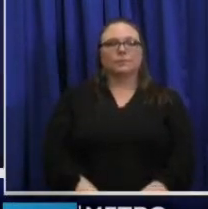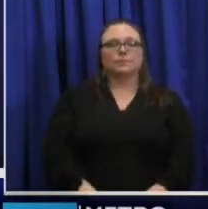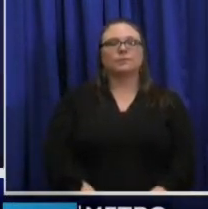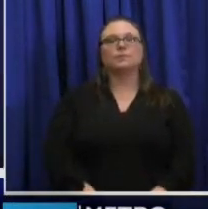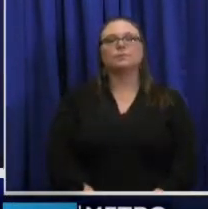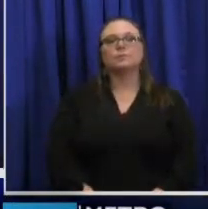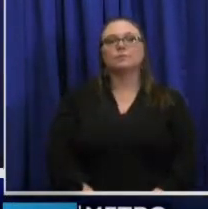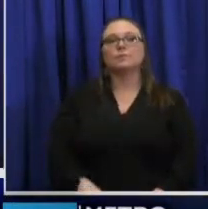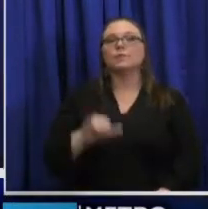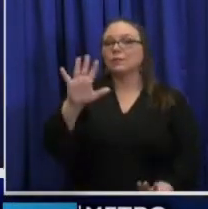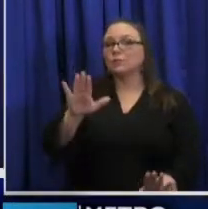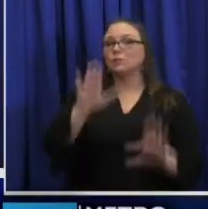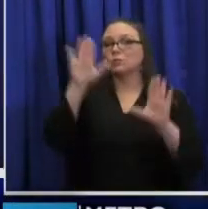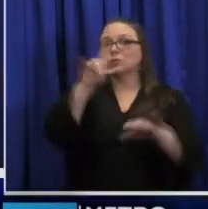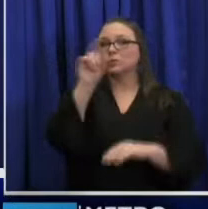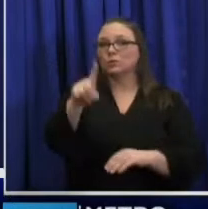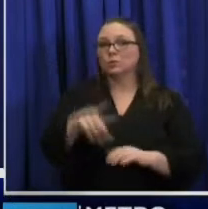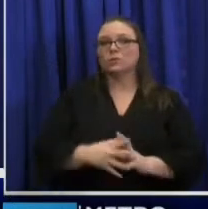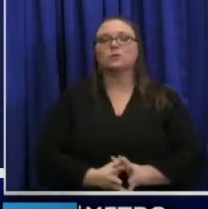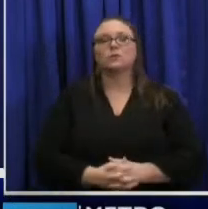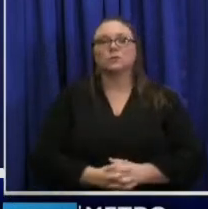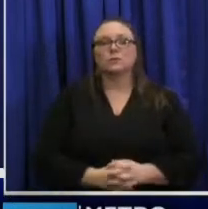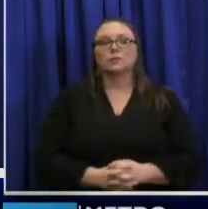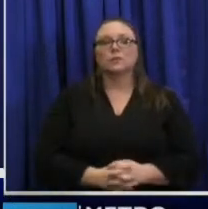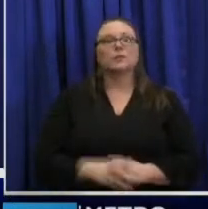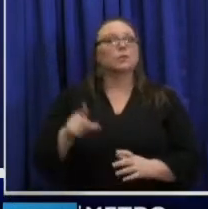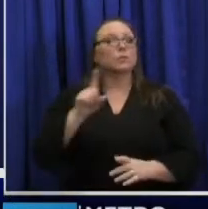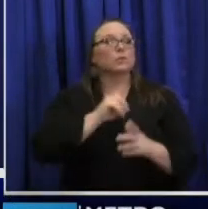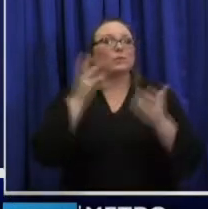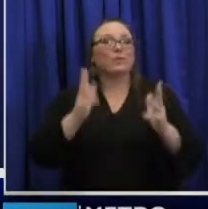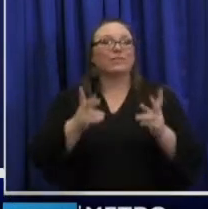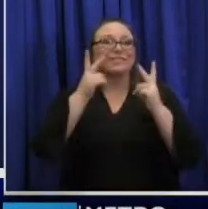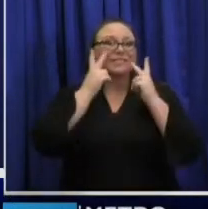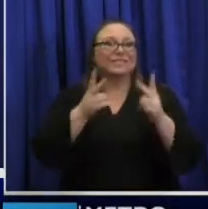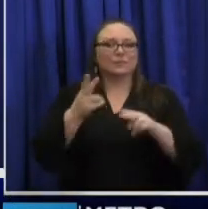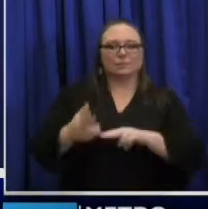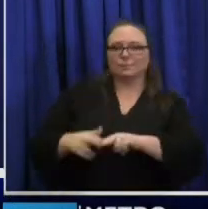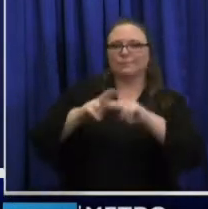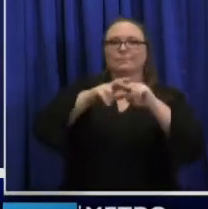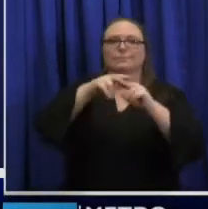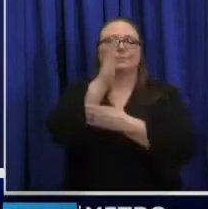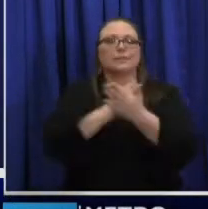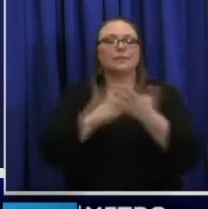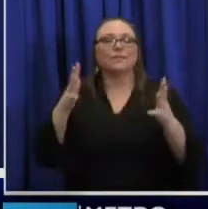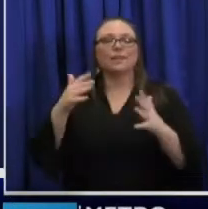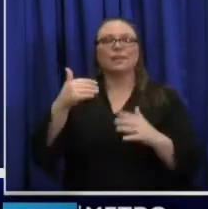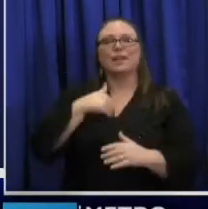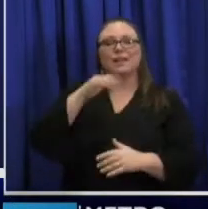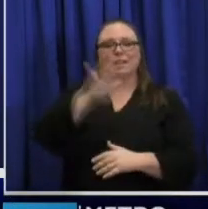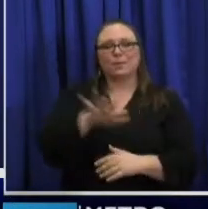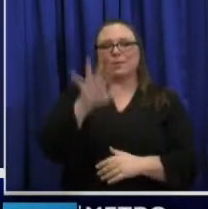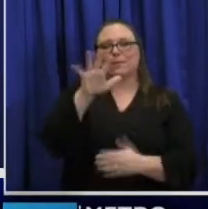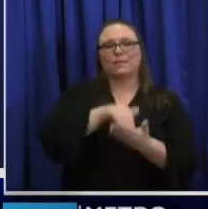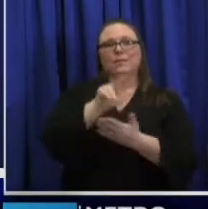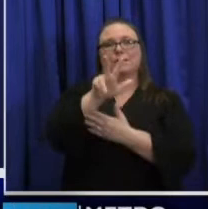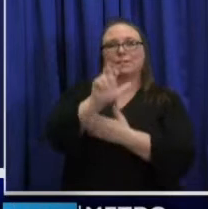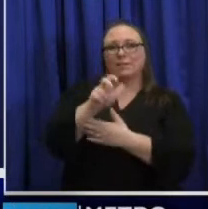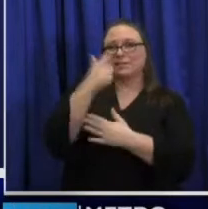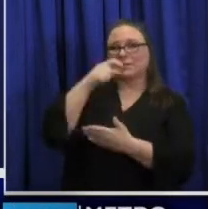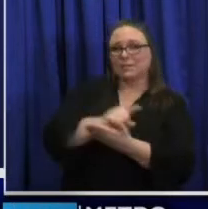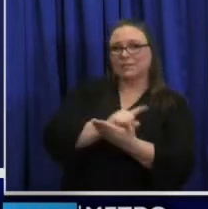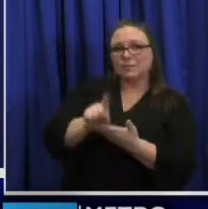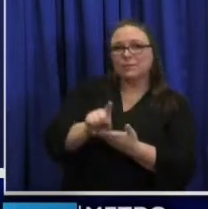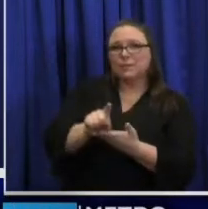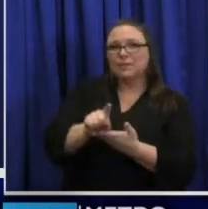Well, Brett, that's a great question, and actually we've already seen a little bit of that increase. We had been receiving about 5,300 doses this week.